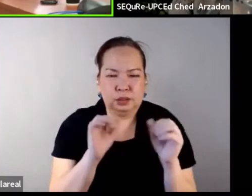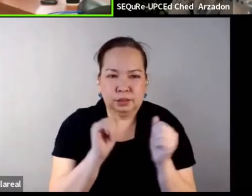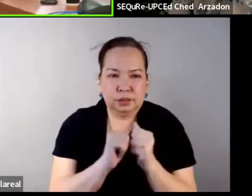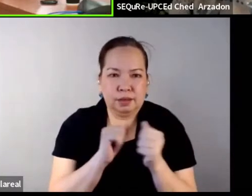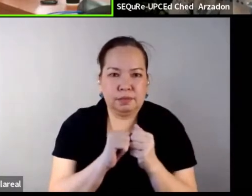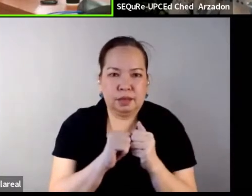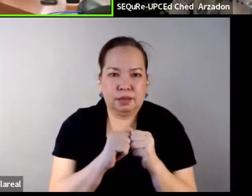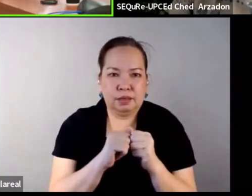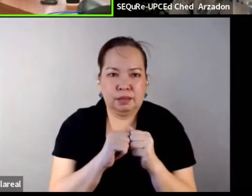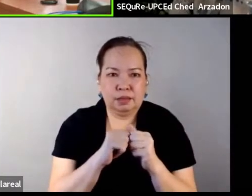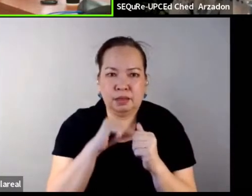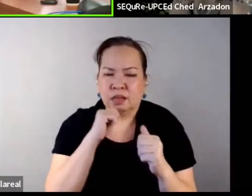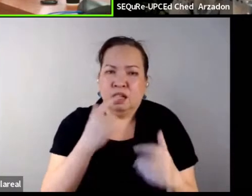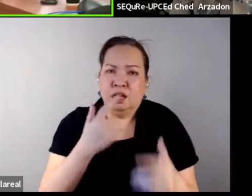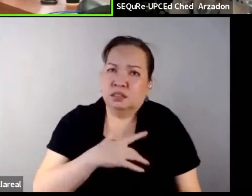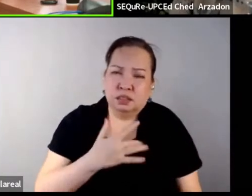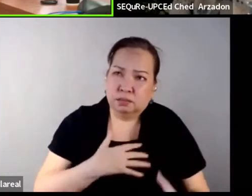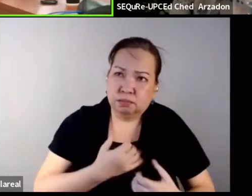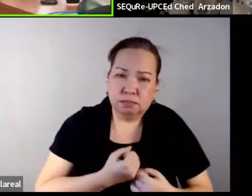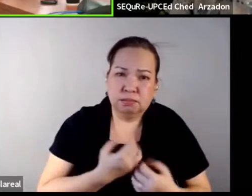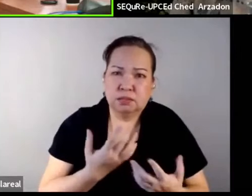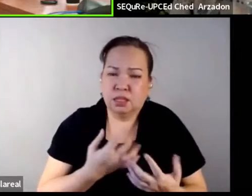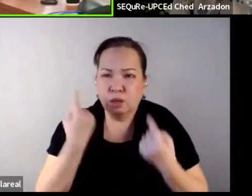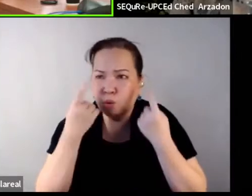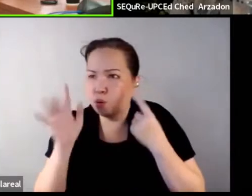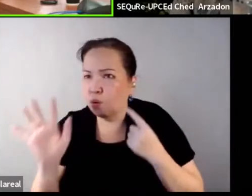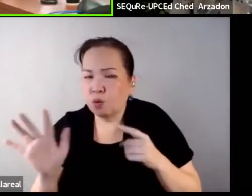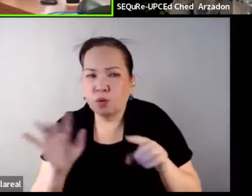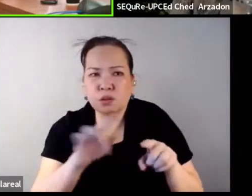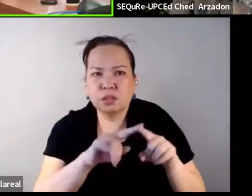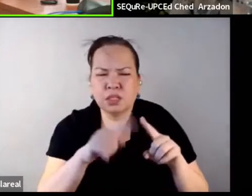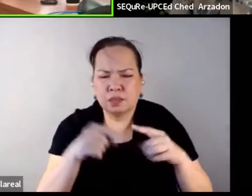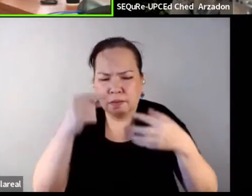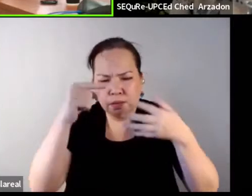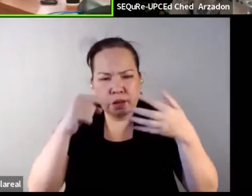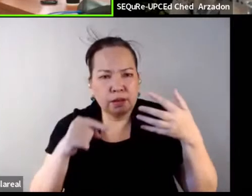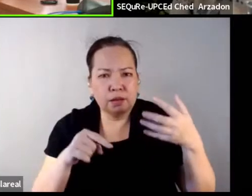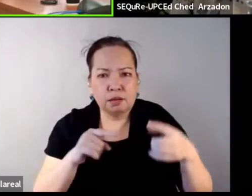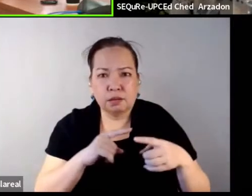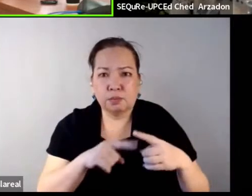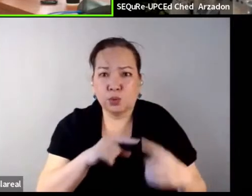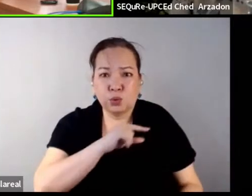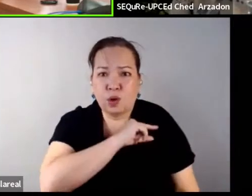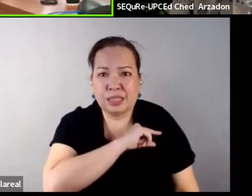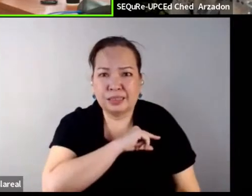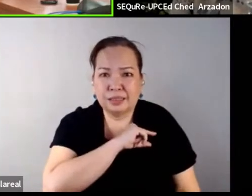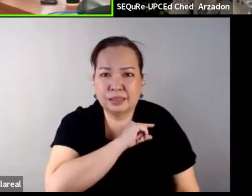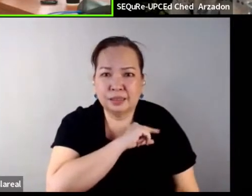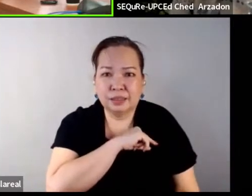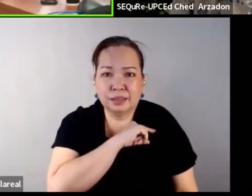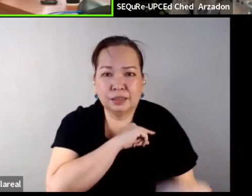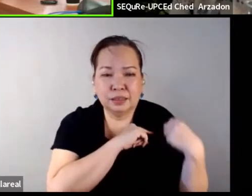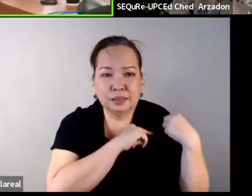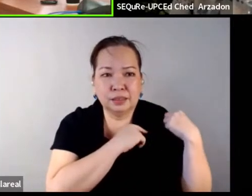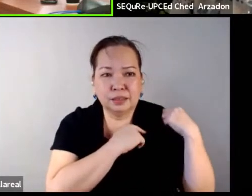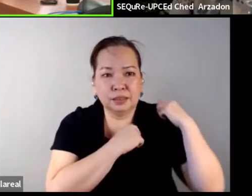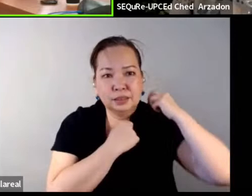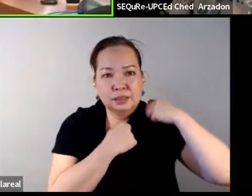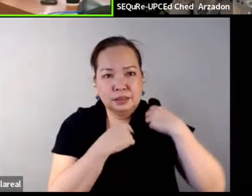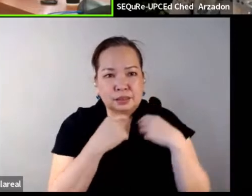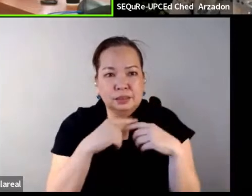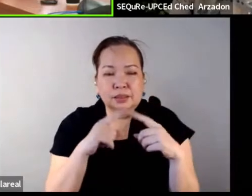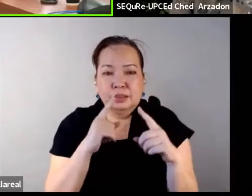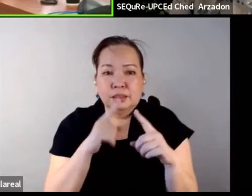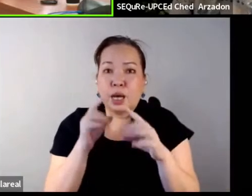yung we are so emotional of considering a lot of things, but bottom line in education, what is important is not